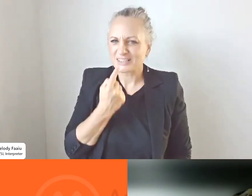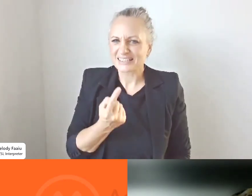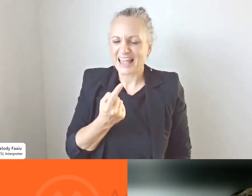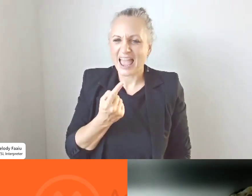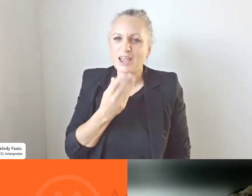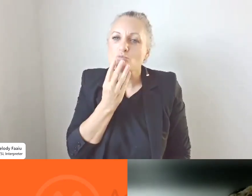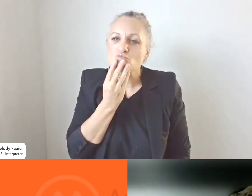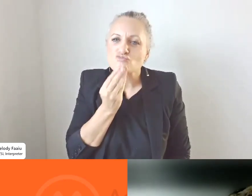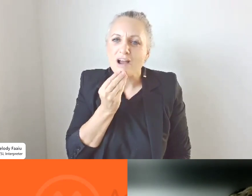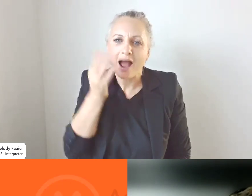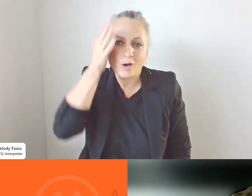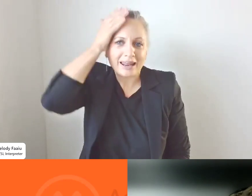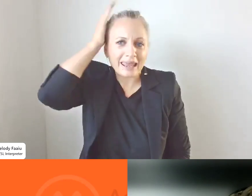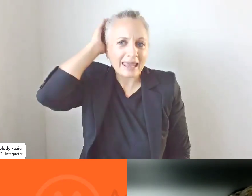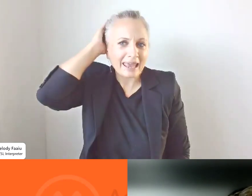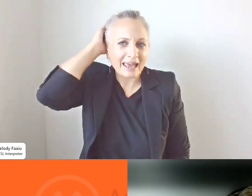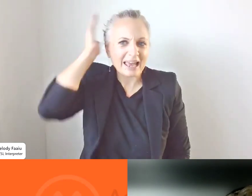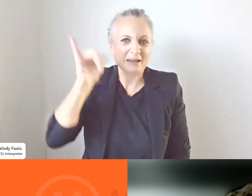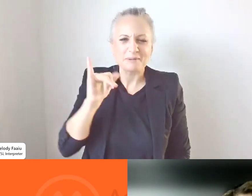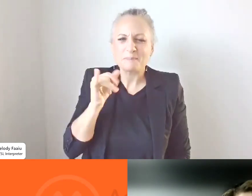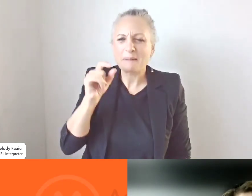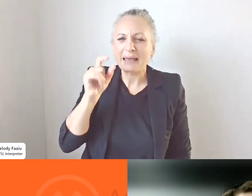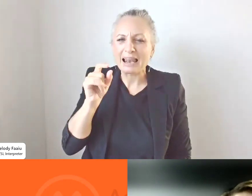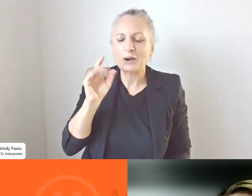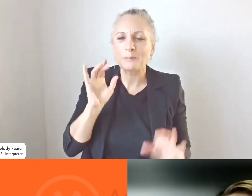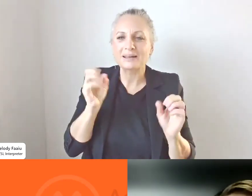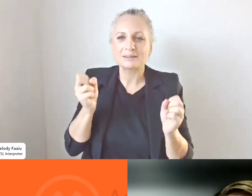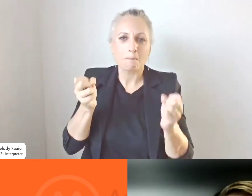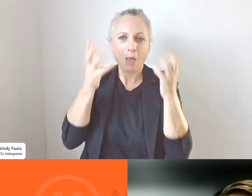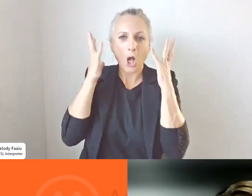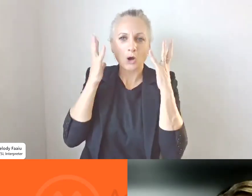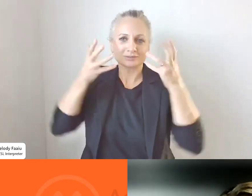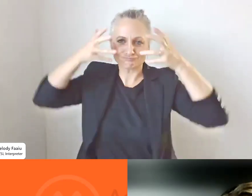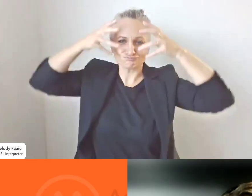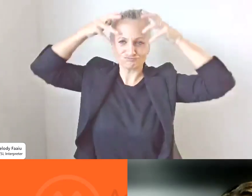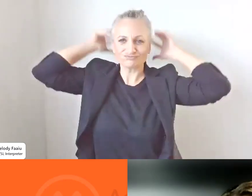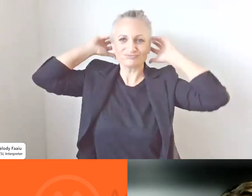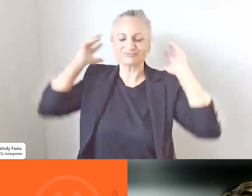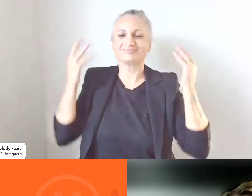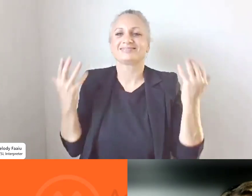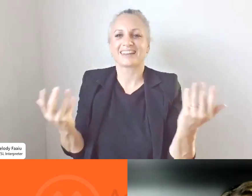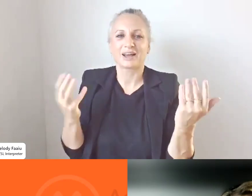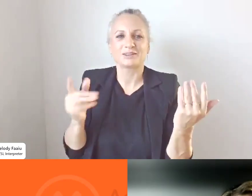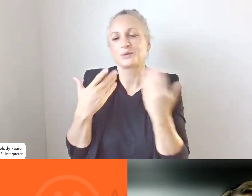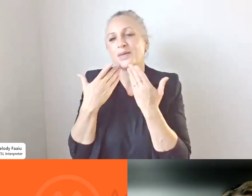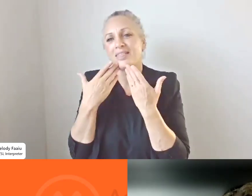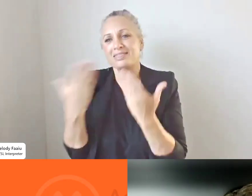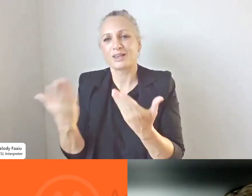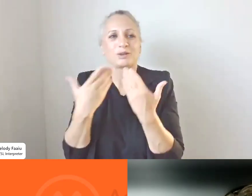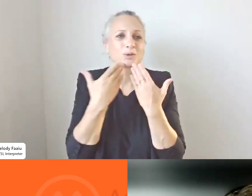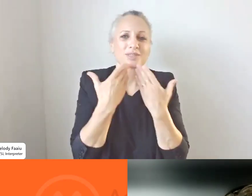So thank you for having me. Thanks, Corin, and thanks to Sally and Neil for your